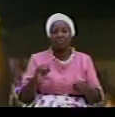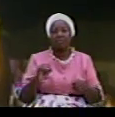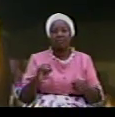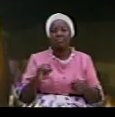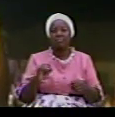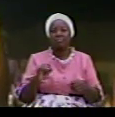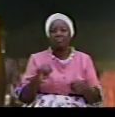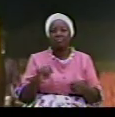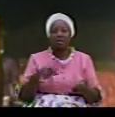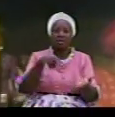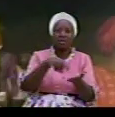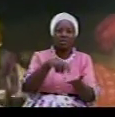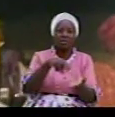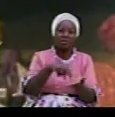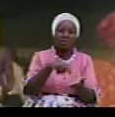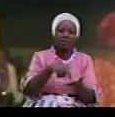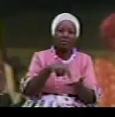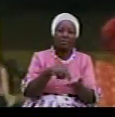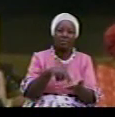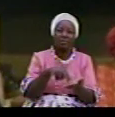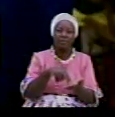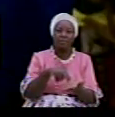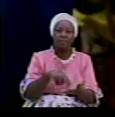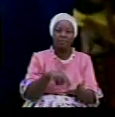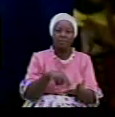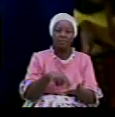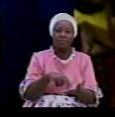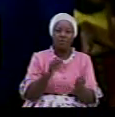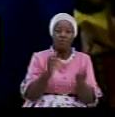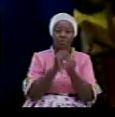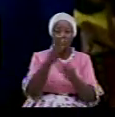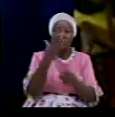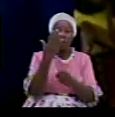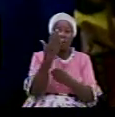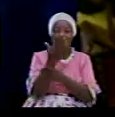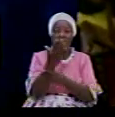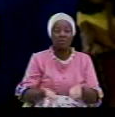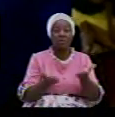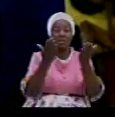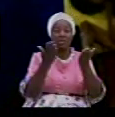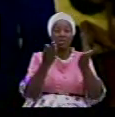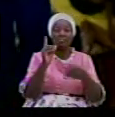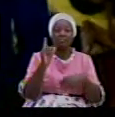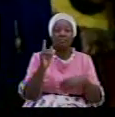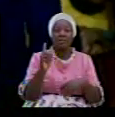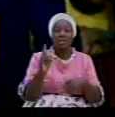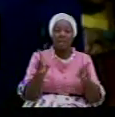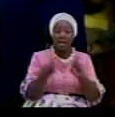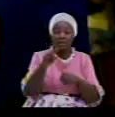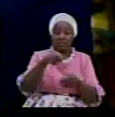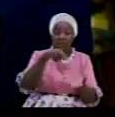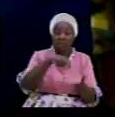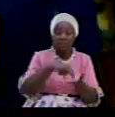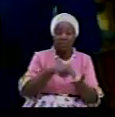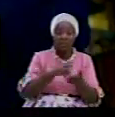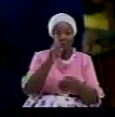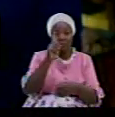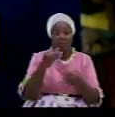Stand up wherever you are. With your hand raised. As you're standing up, tell the